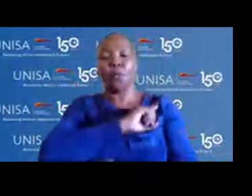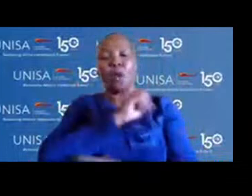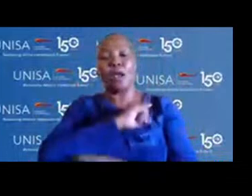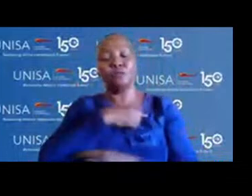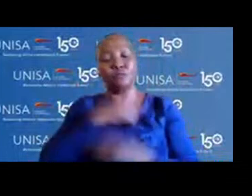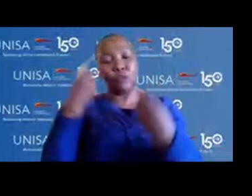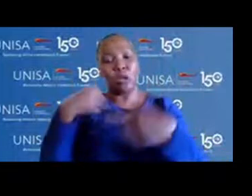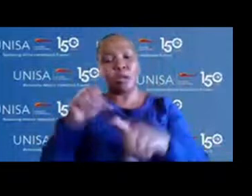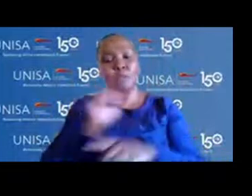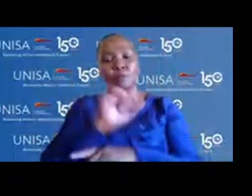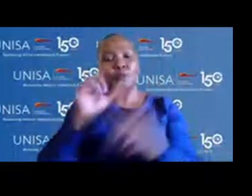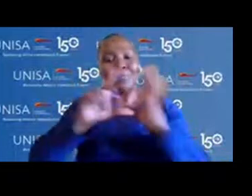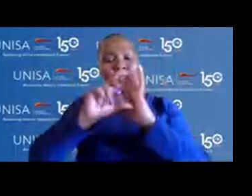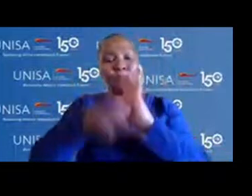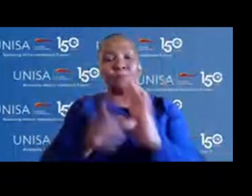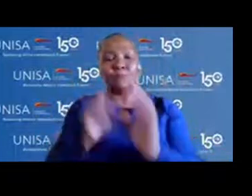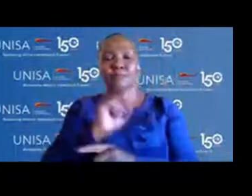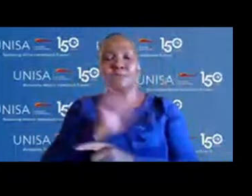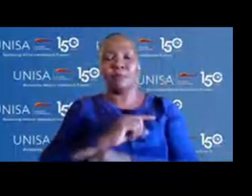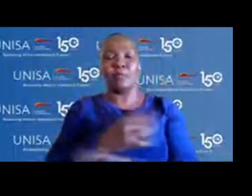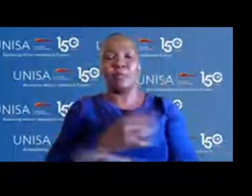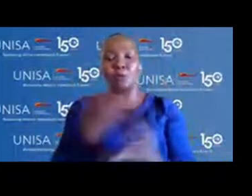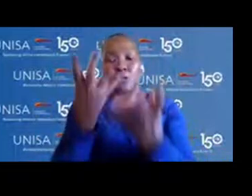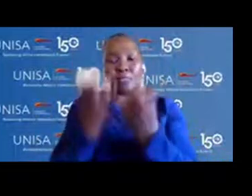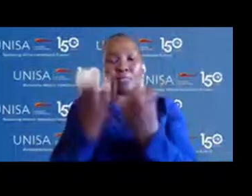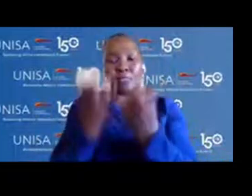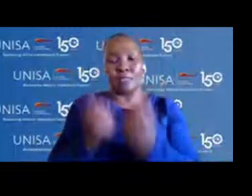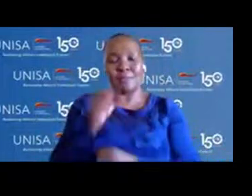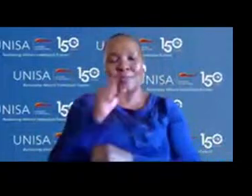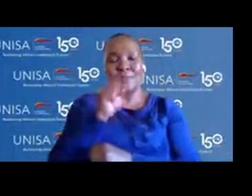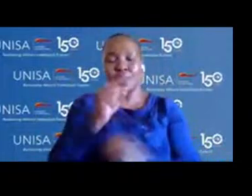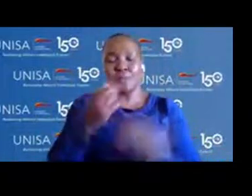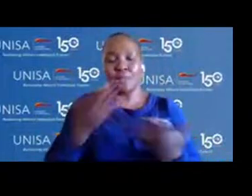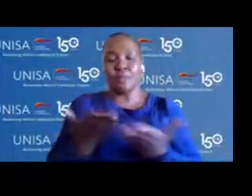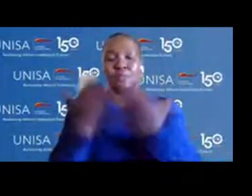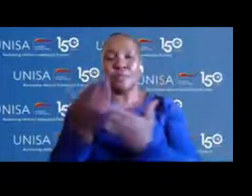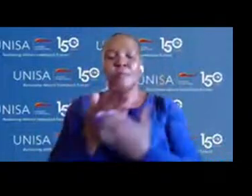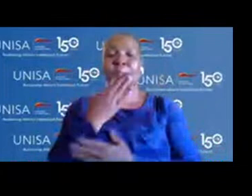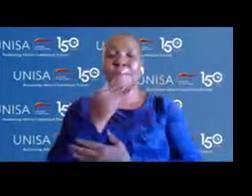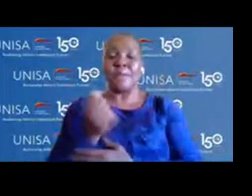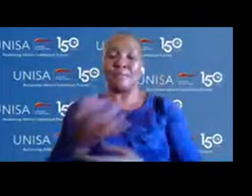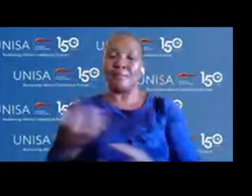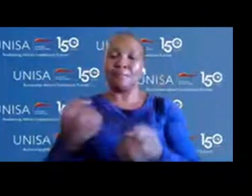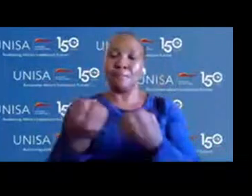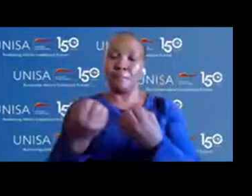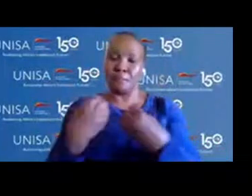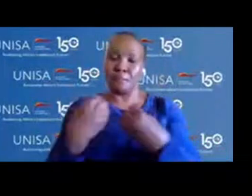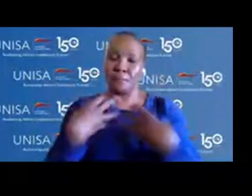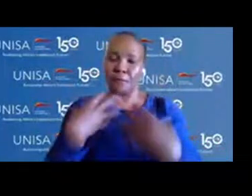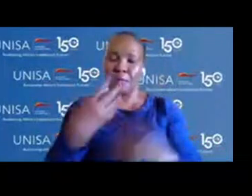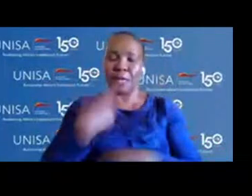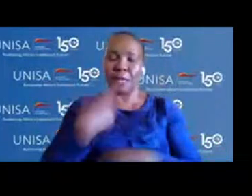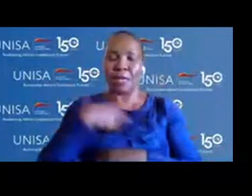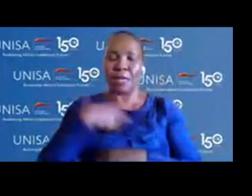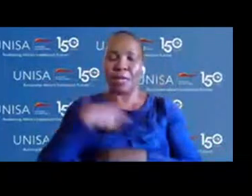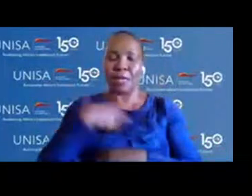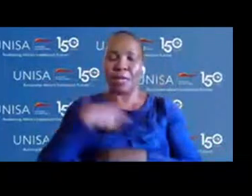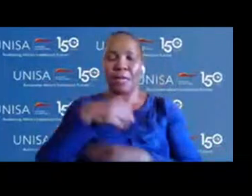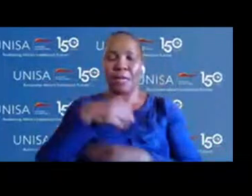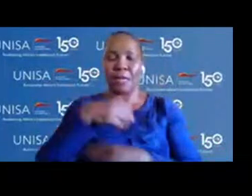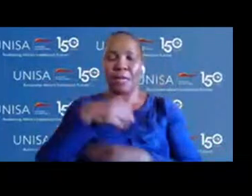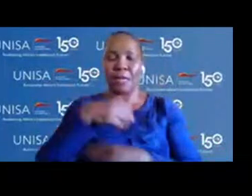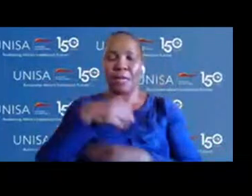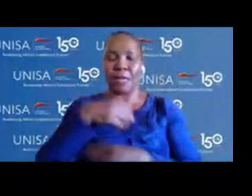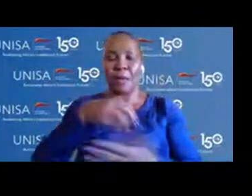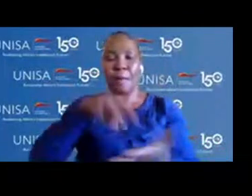your disability, is in order to receive this kind of service. And please provide the medical documentation proof in order to